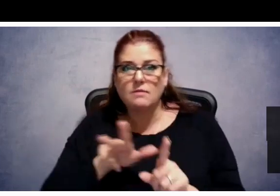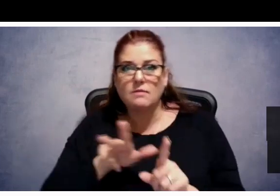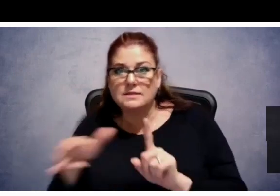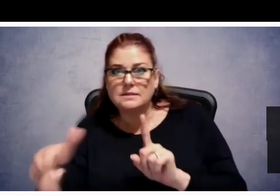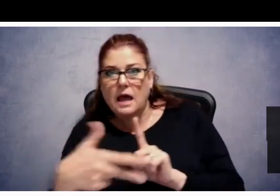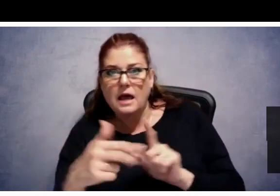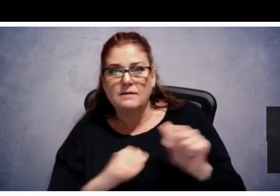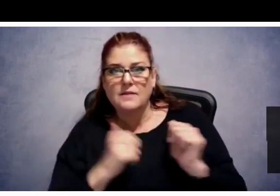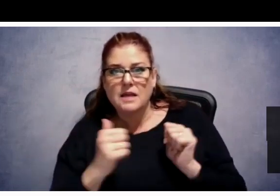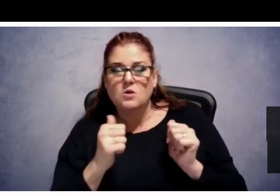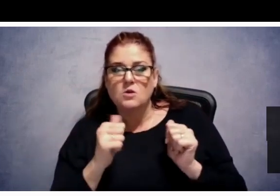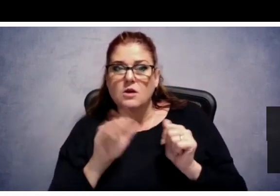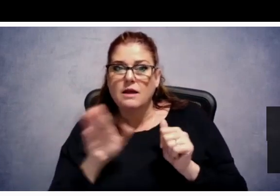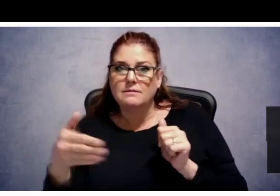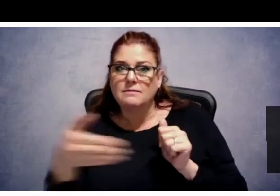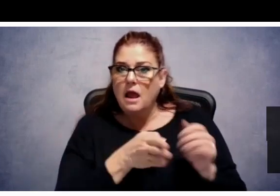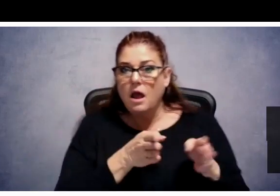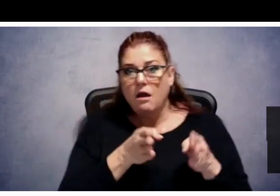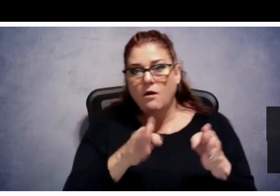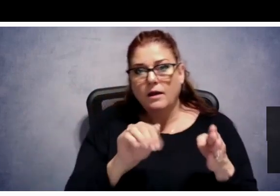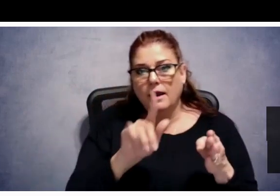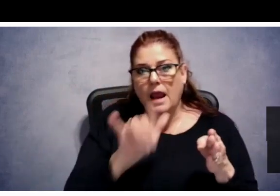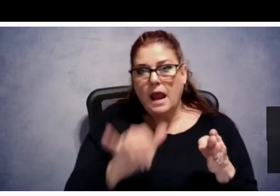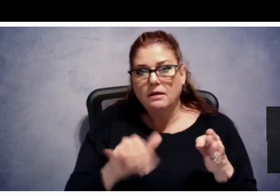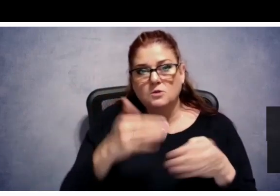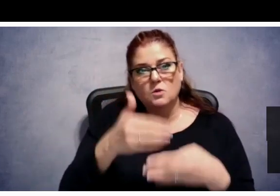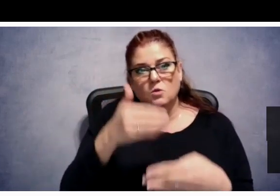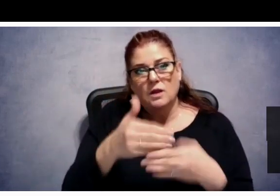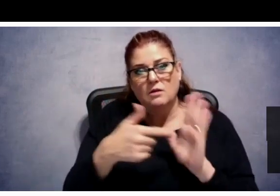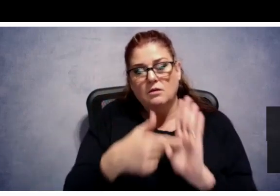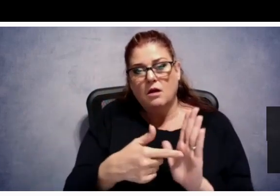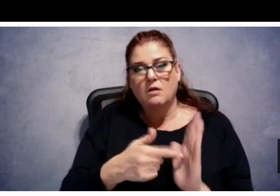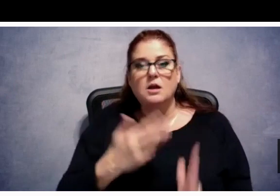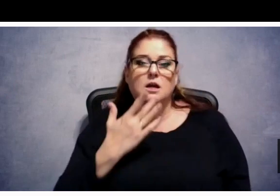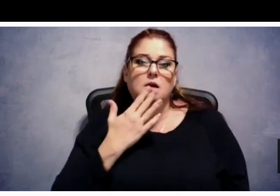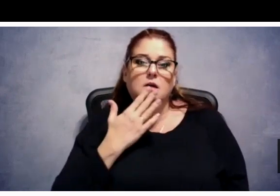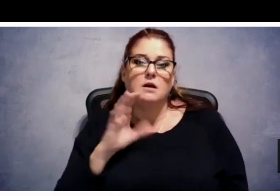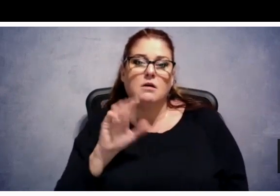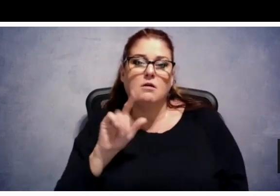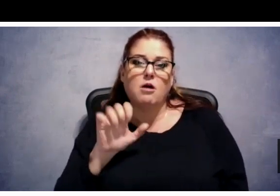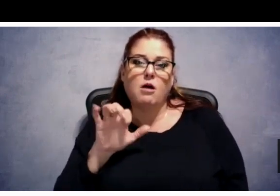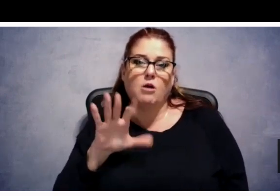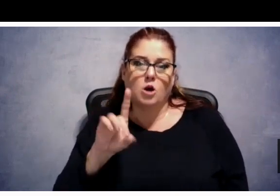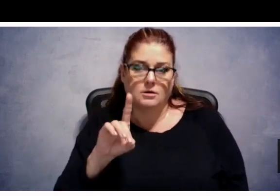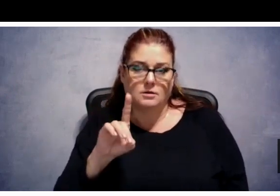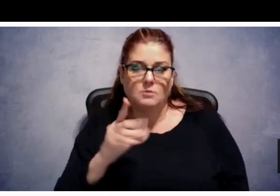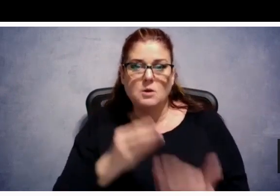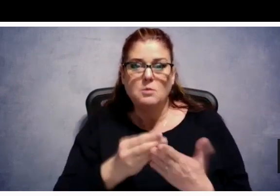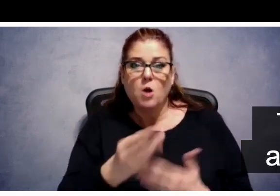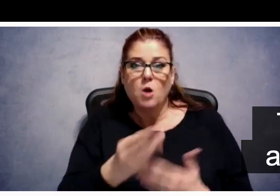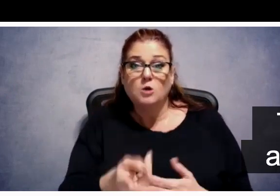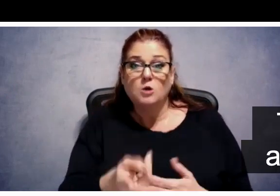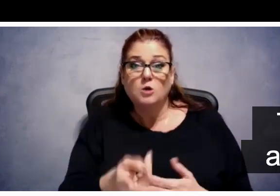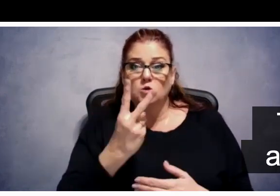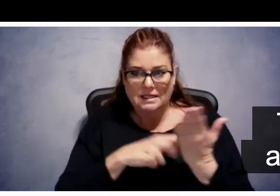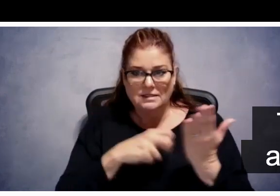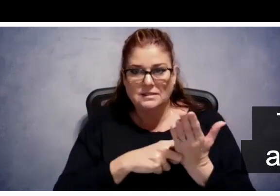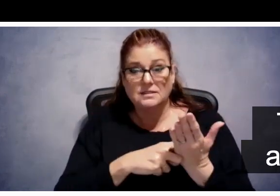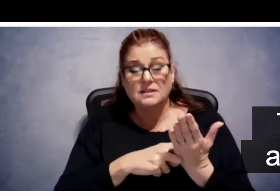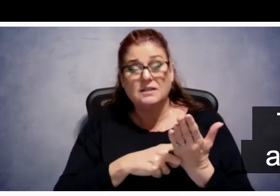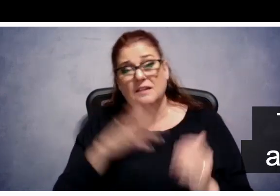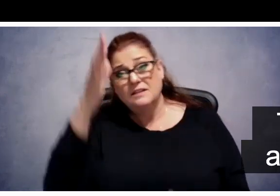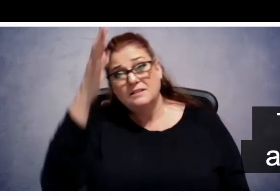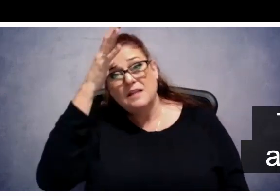and down an alley to the window marked colored. We bought 2 tickets. Then Daddy took